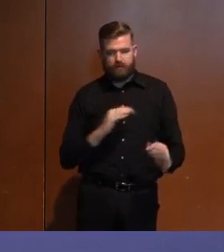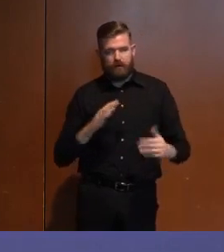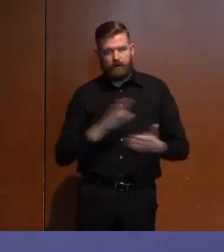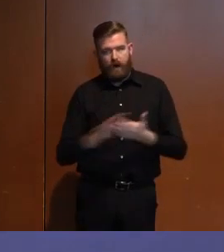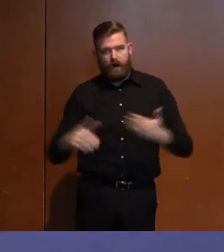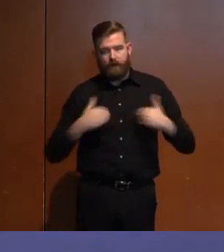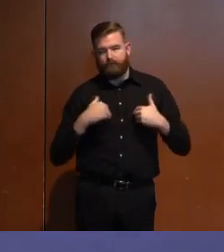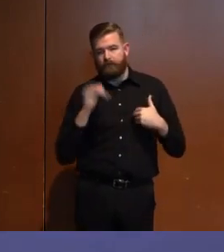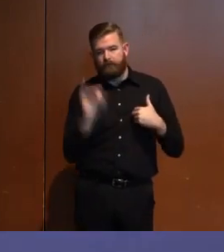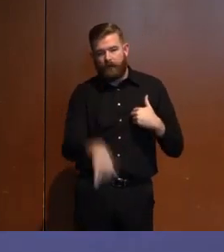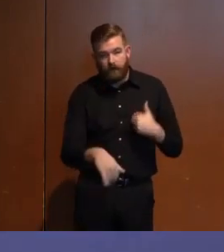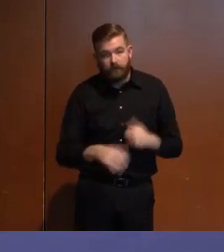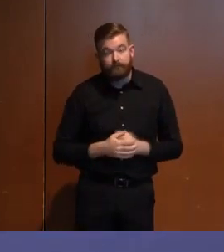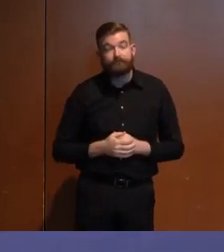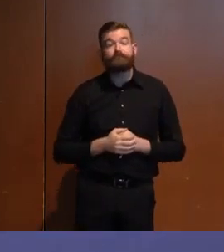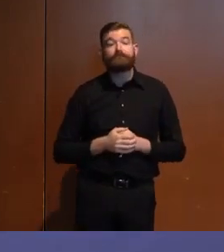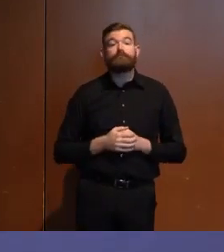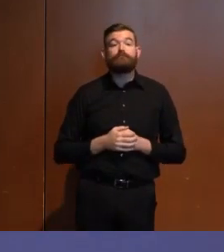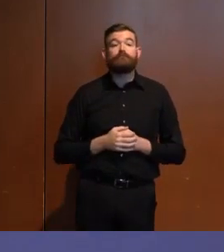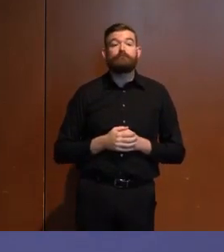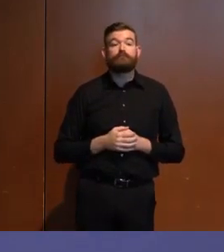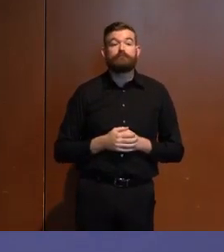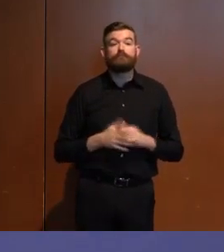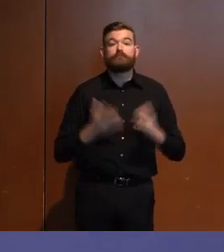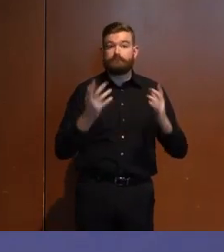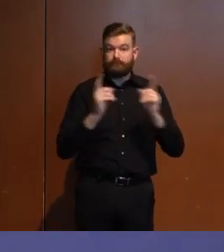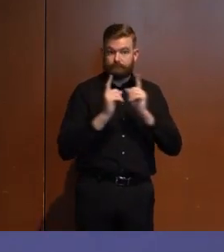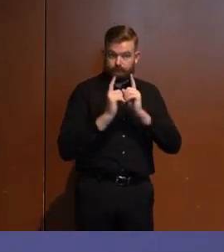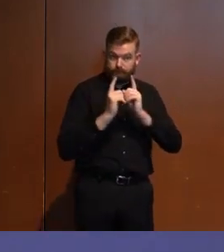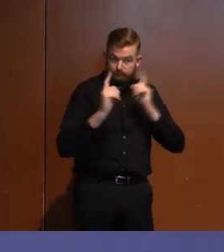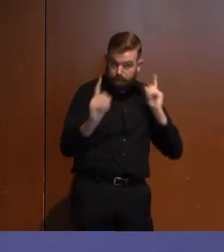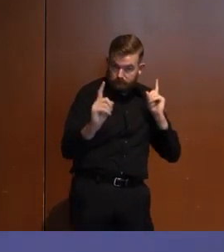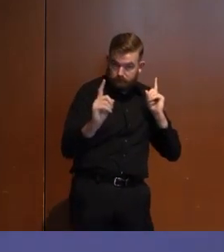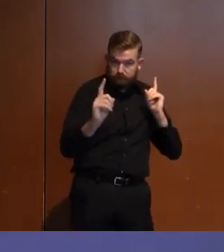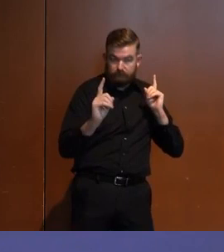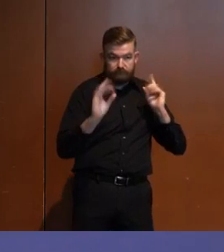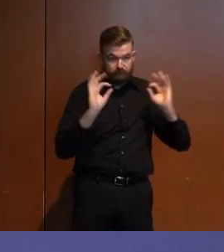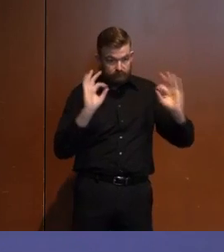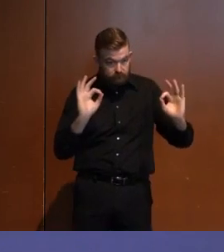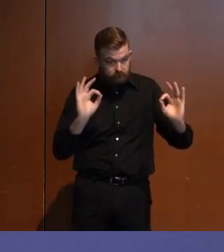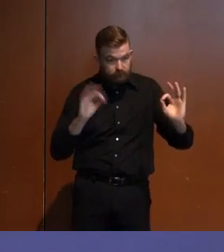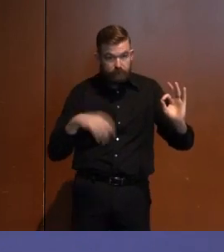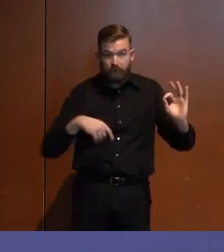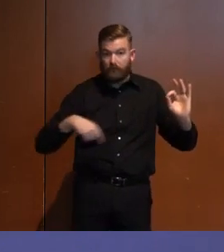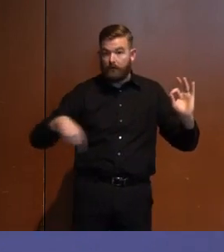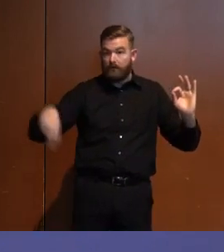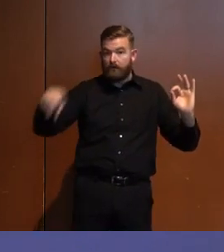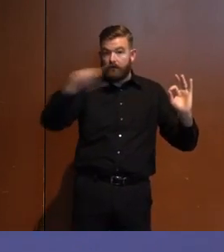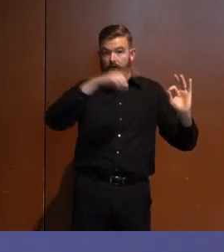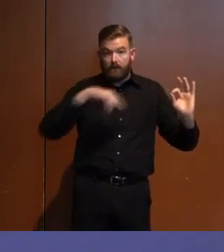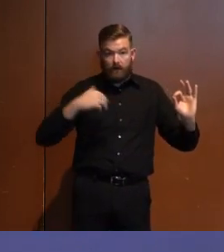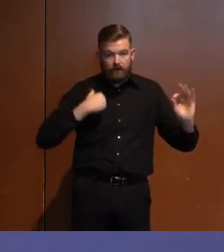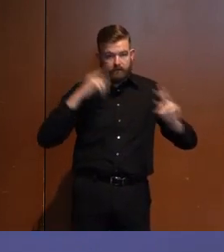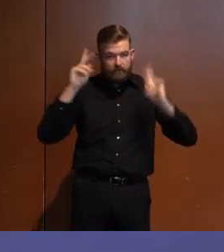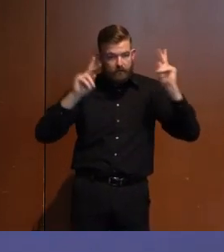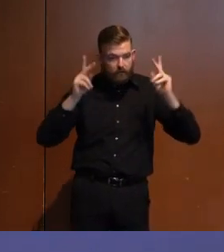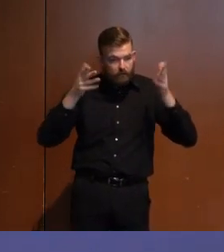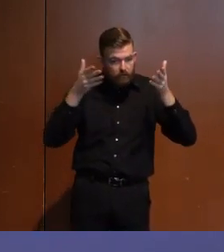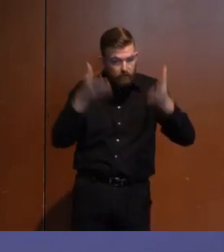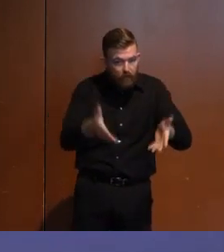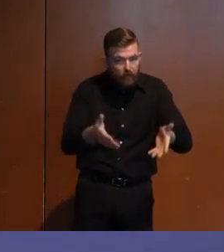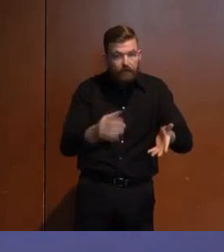You've got around the aforementioned folks, plus my Chief of Staff, George Helmy, is now working out of there. You've got the Fema brothers and sisters